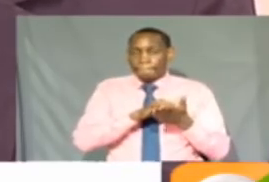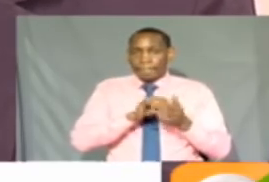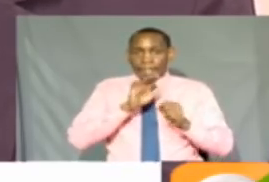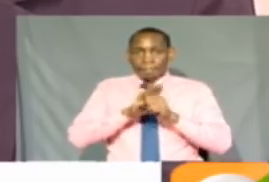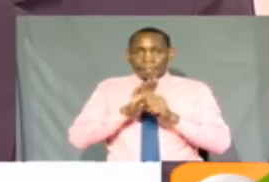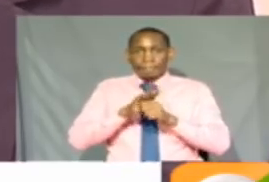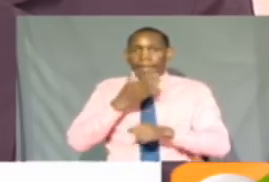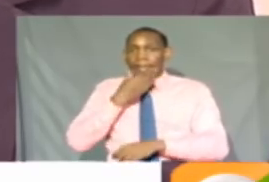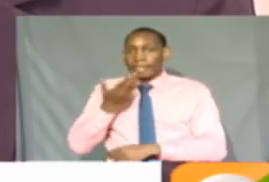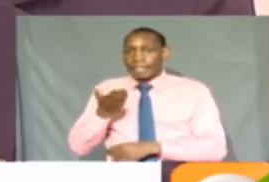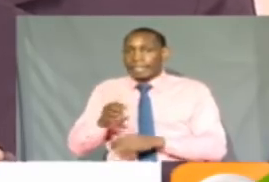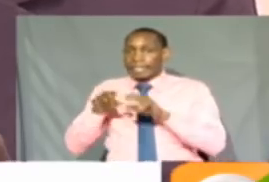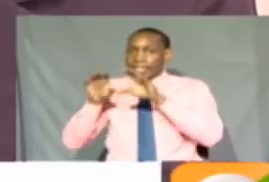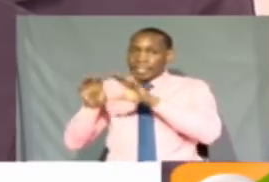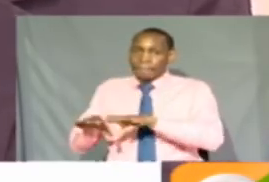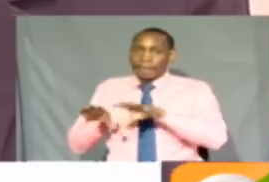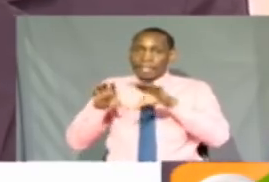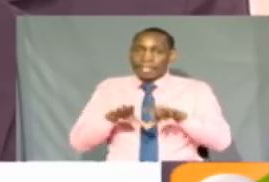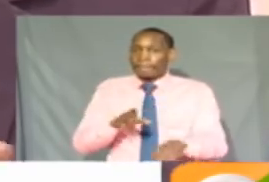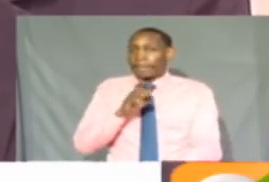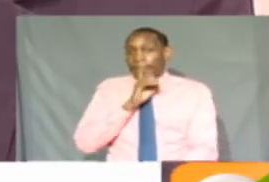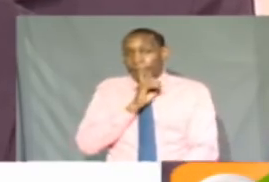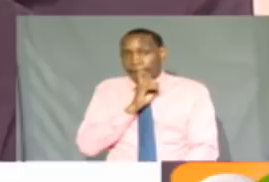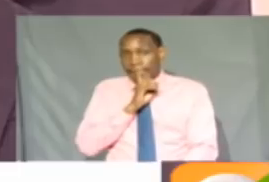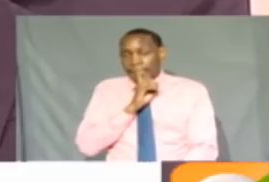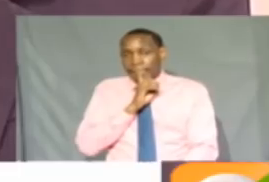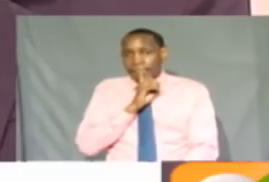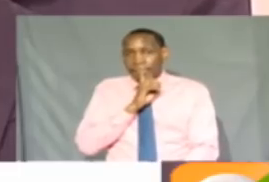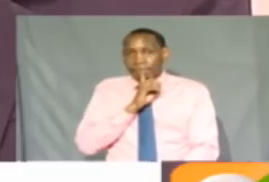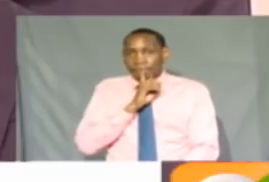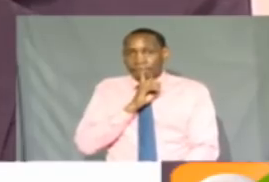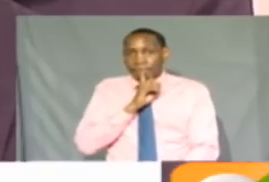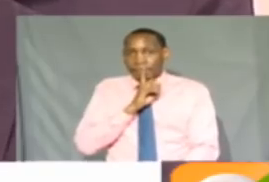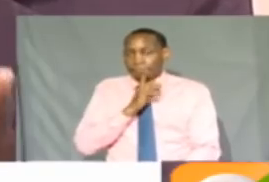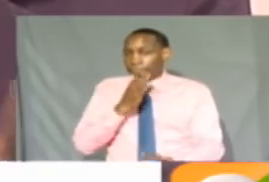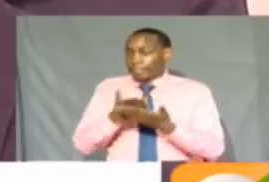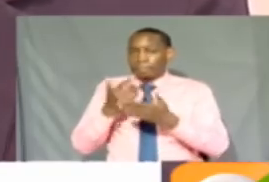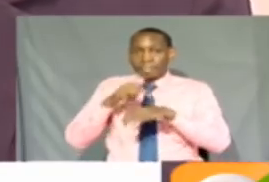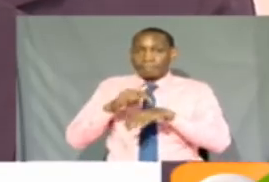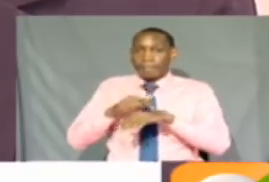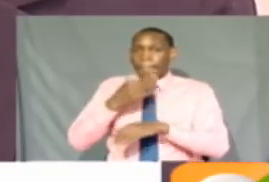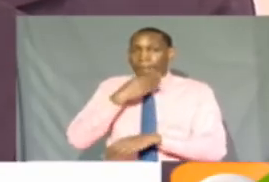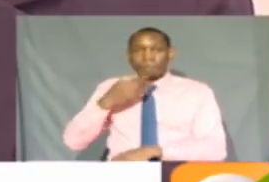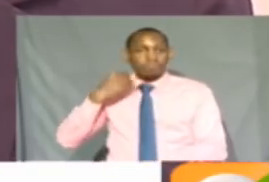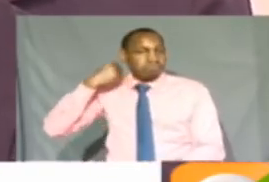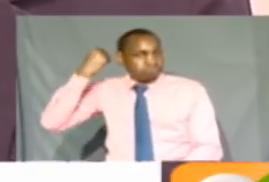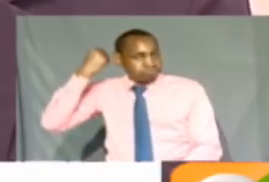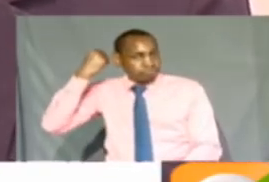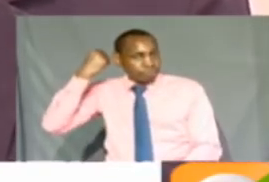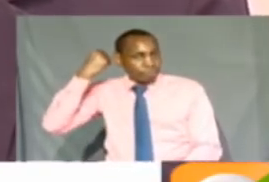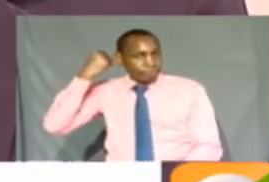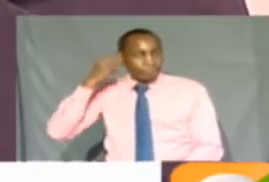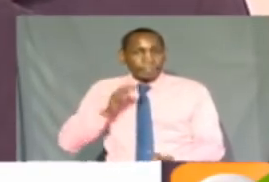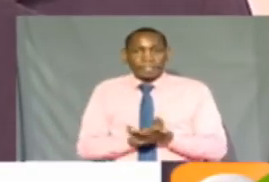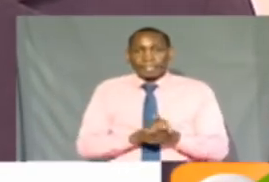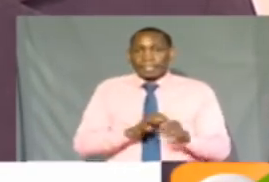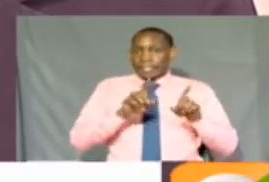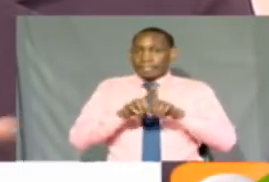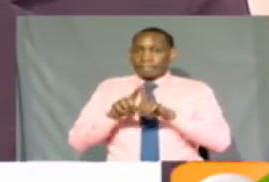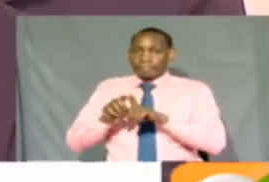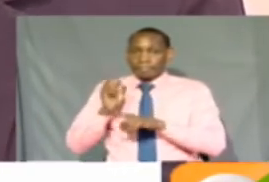most of our men are suffering in silence, and you see a man is going, sometimes they commit suicide. And if you look even